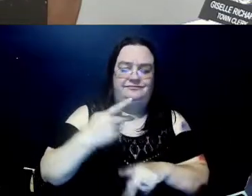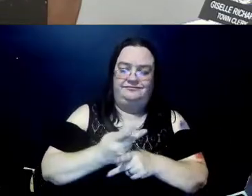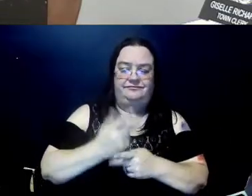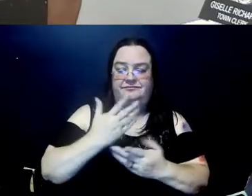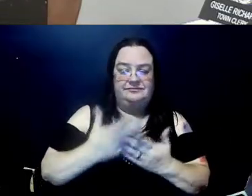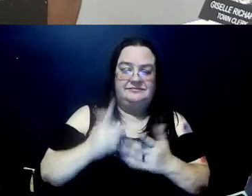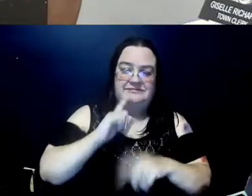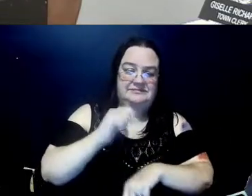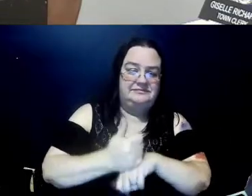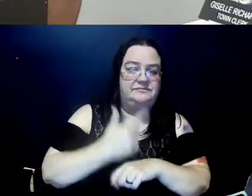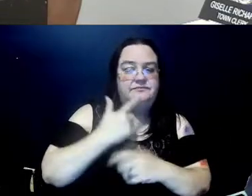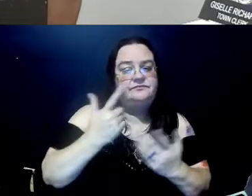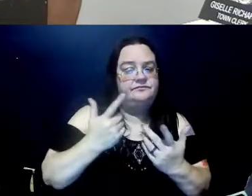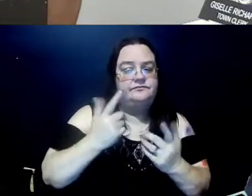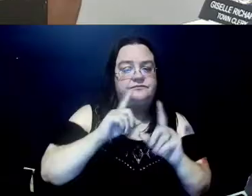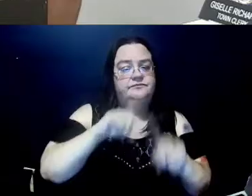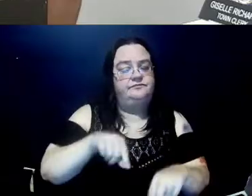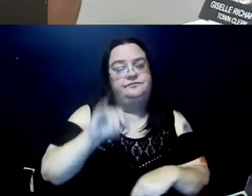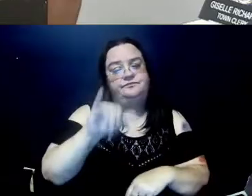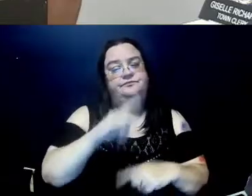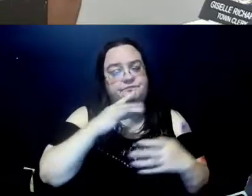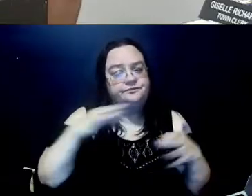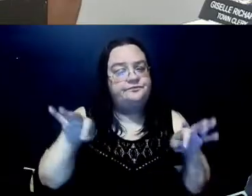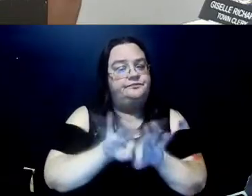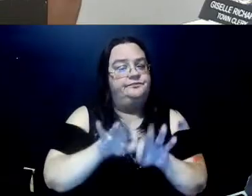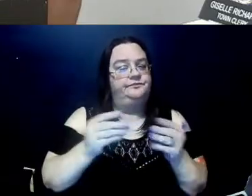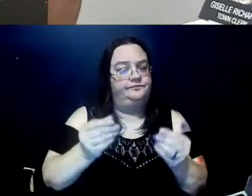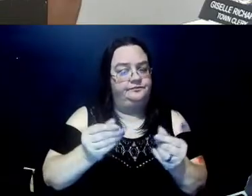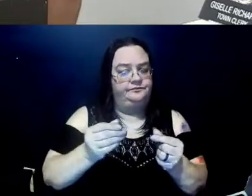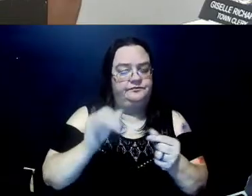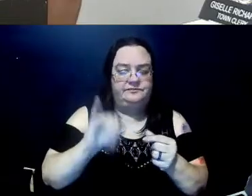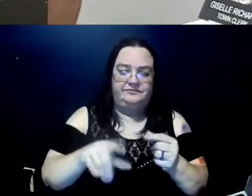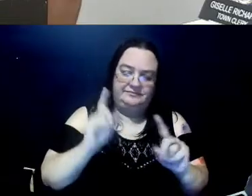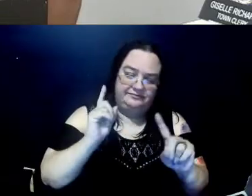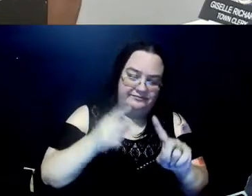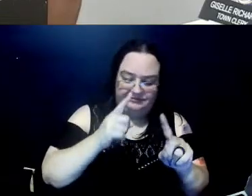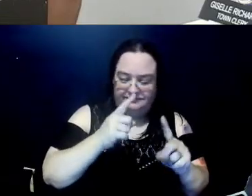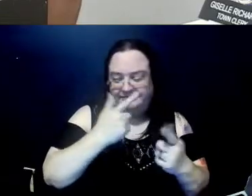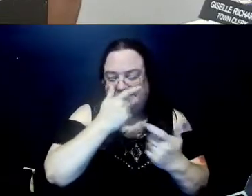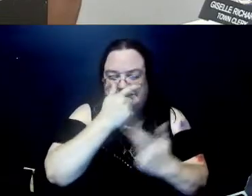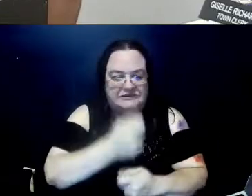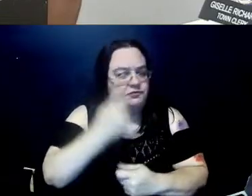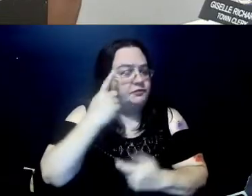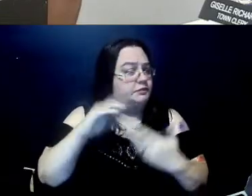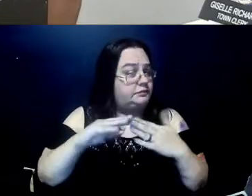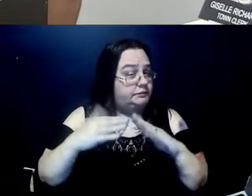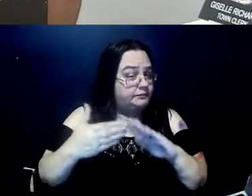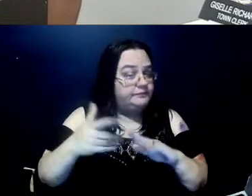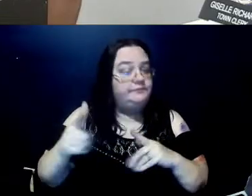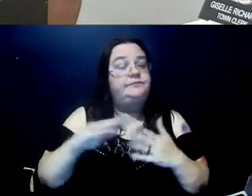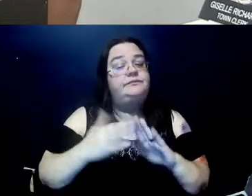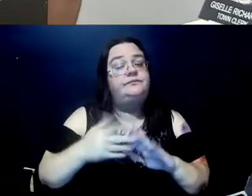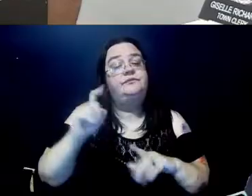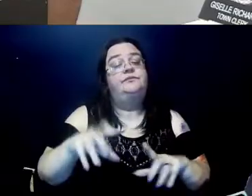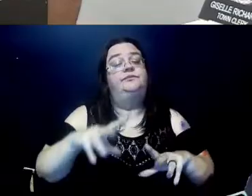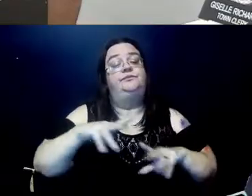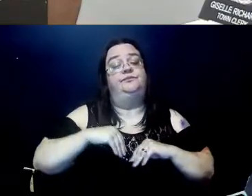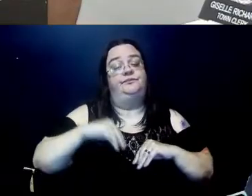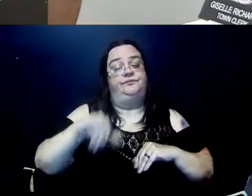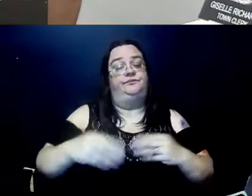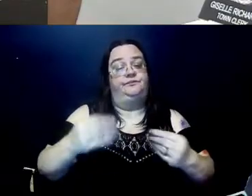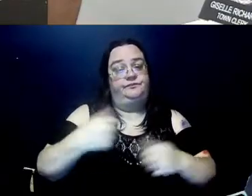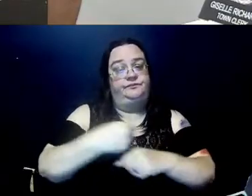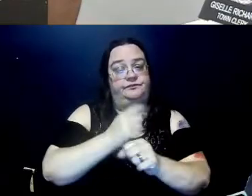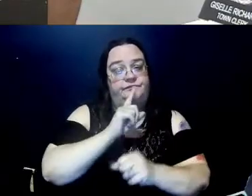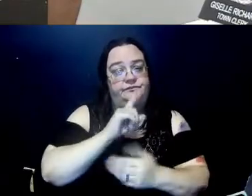the answer is these are critical properties of strategic interest to the future of the town. The town should own these properties to ensure they have